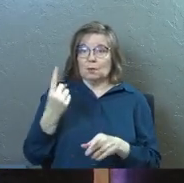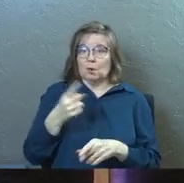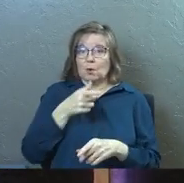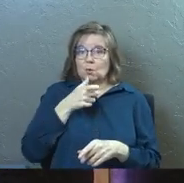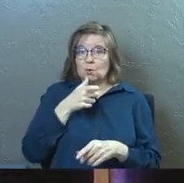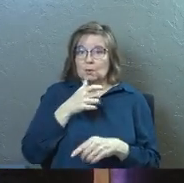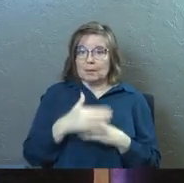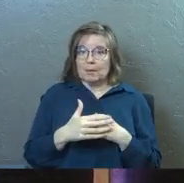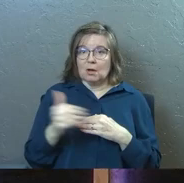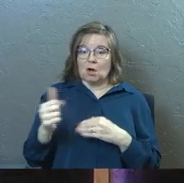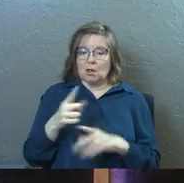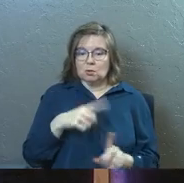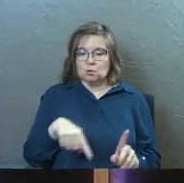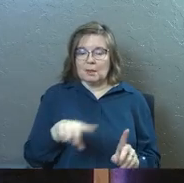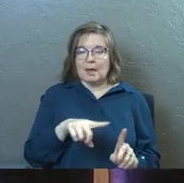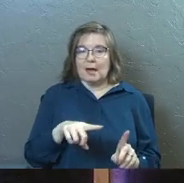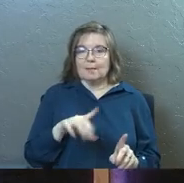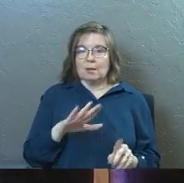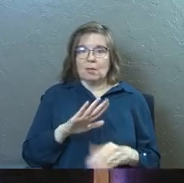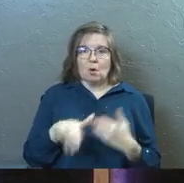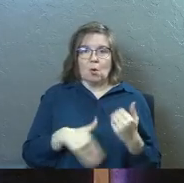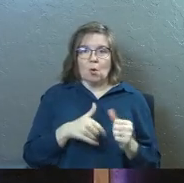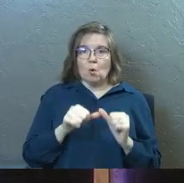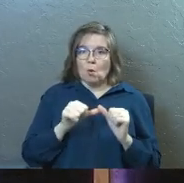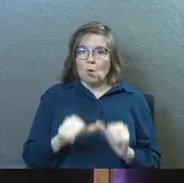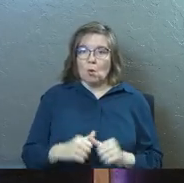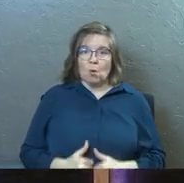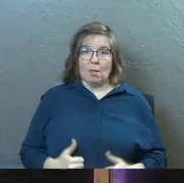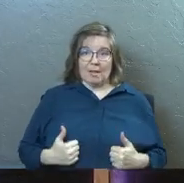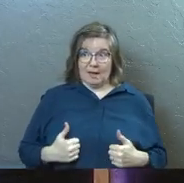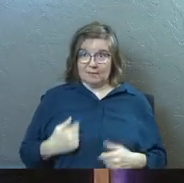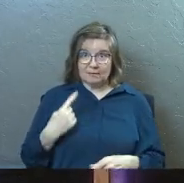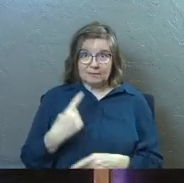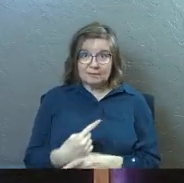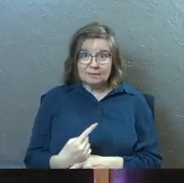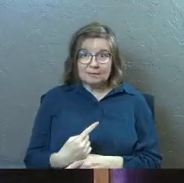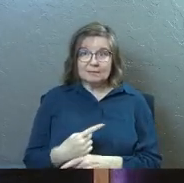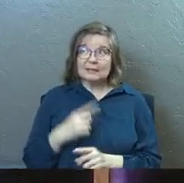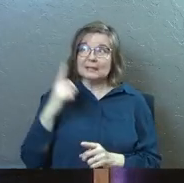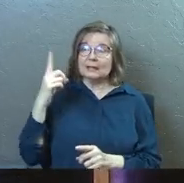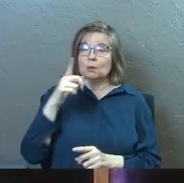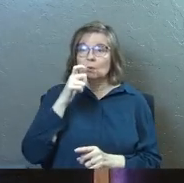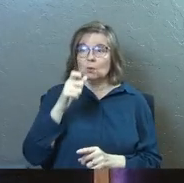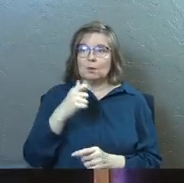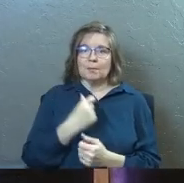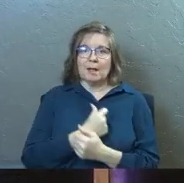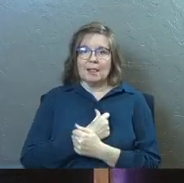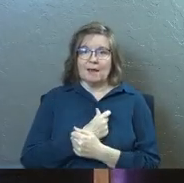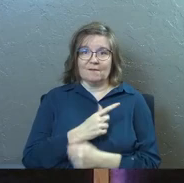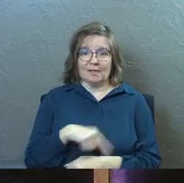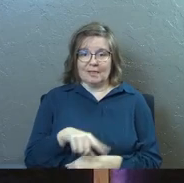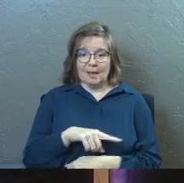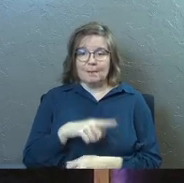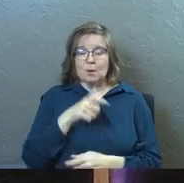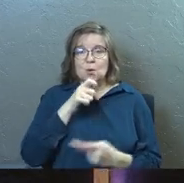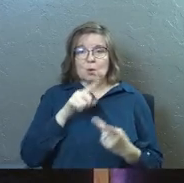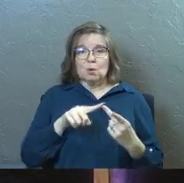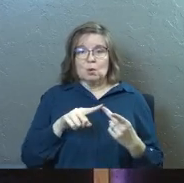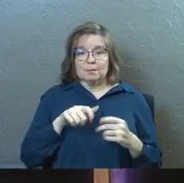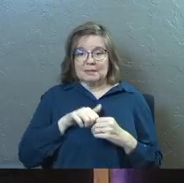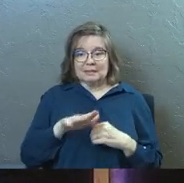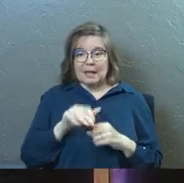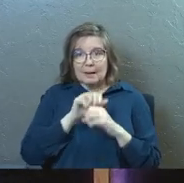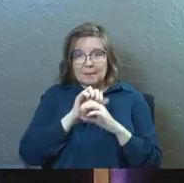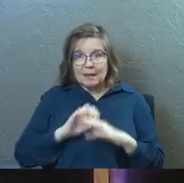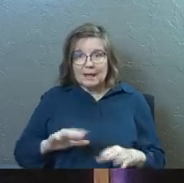one who's been calling to them their whole lives long, yes? He's the one who's been loving them. He's the one who's been